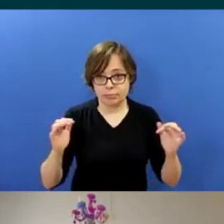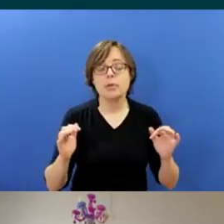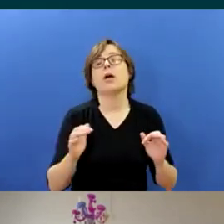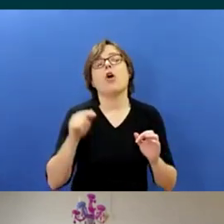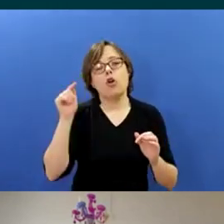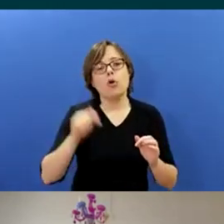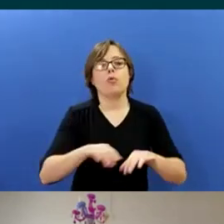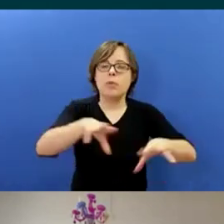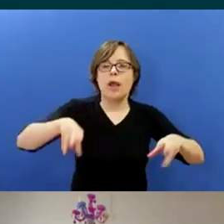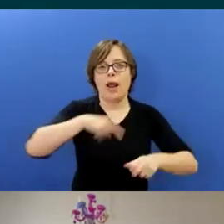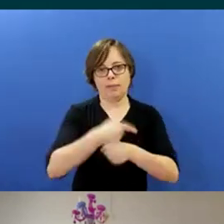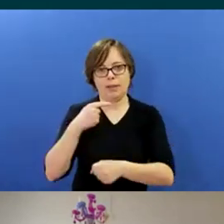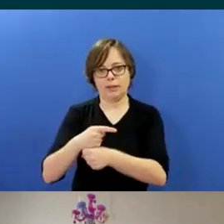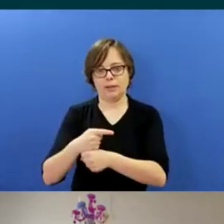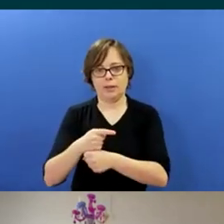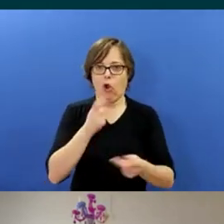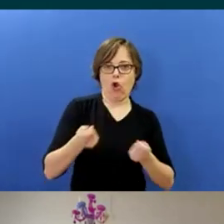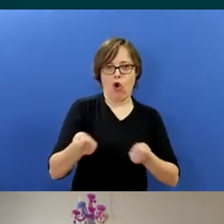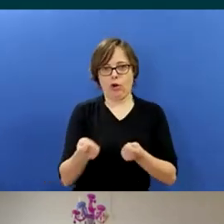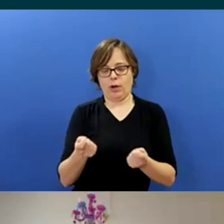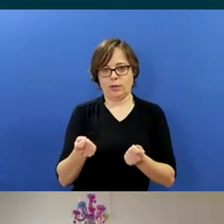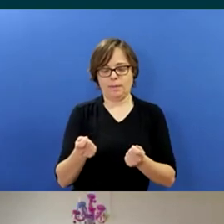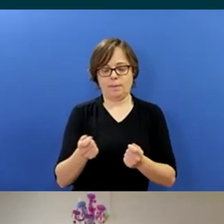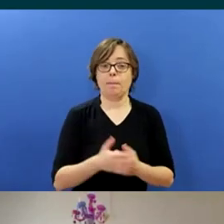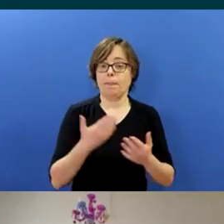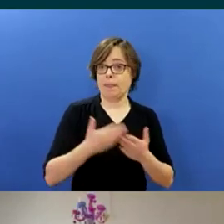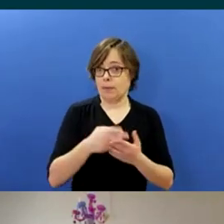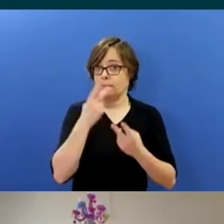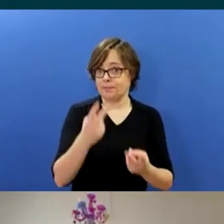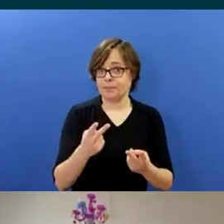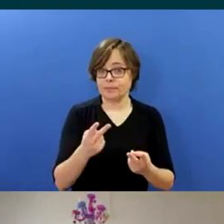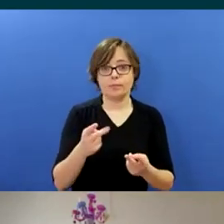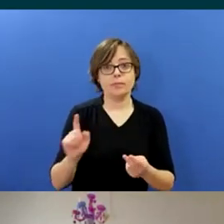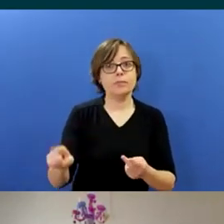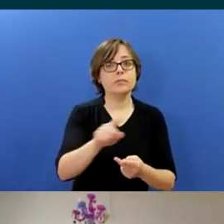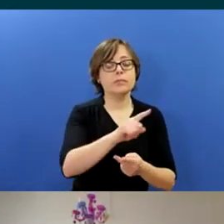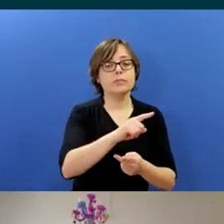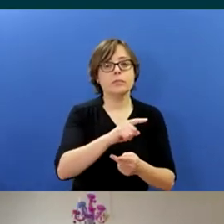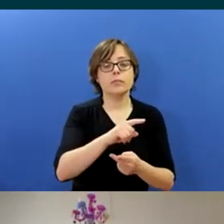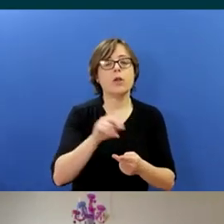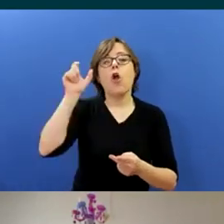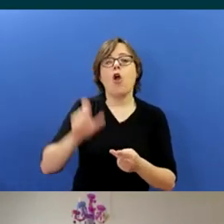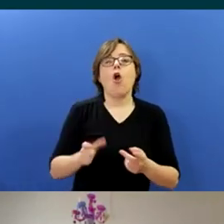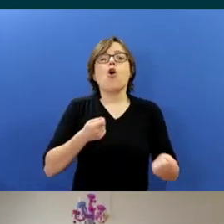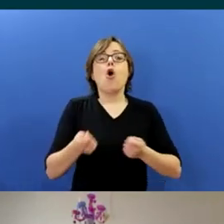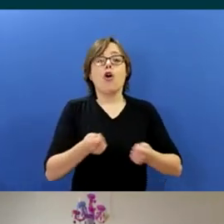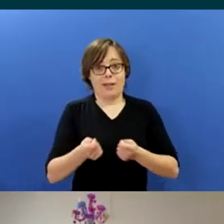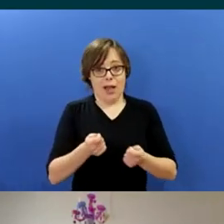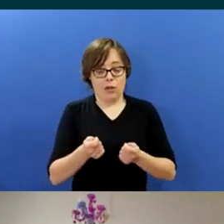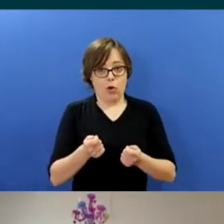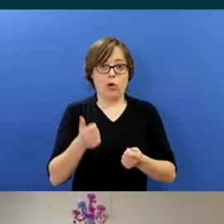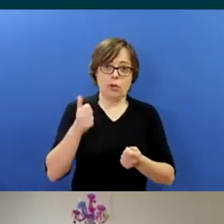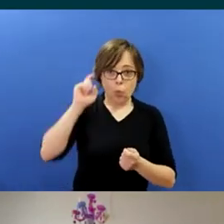lead facilitator from the very beginning of the organization group to this part when we are in the